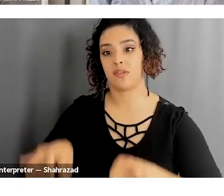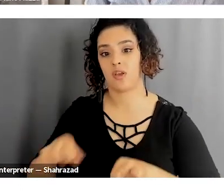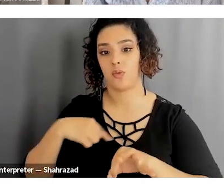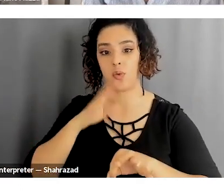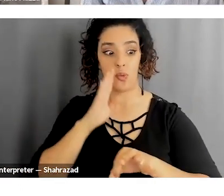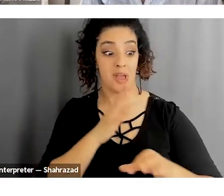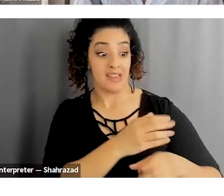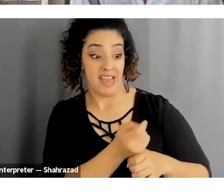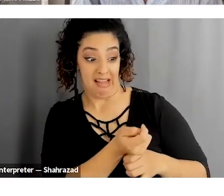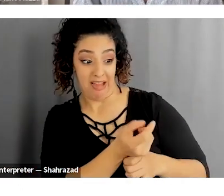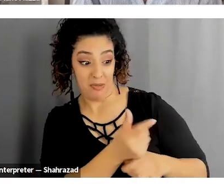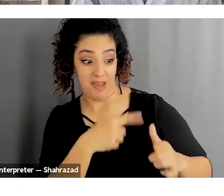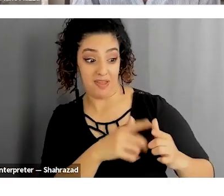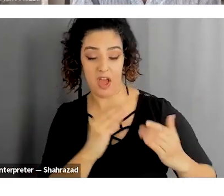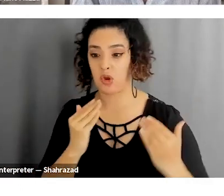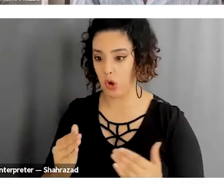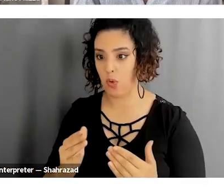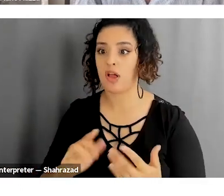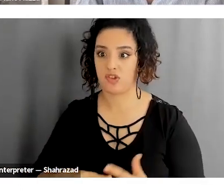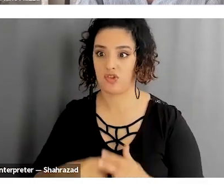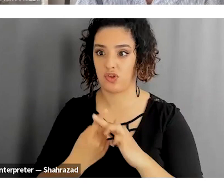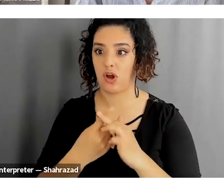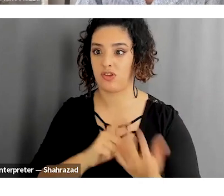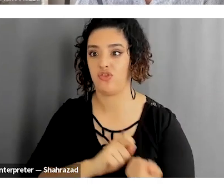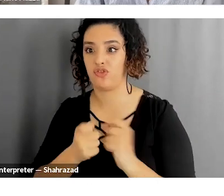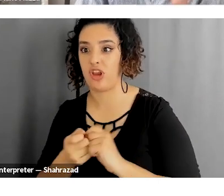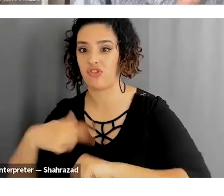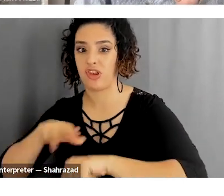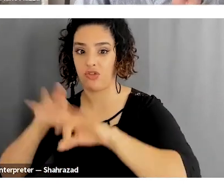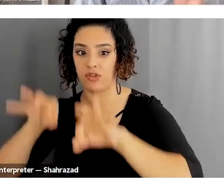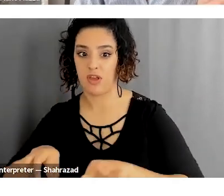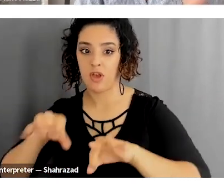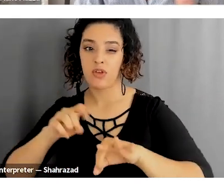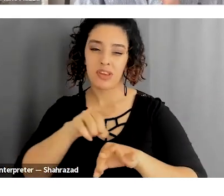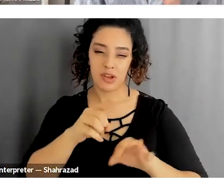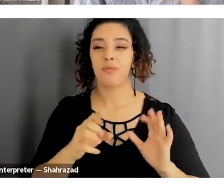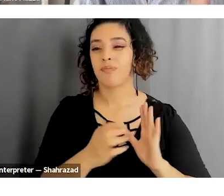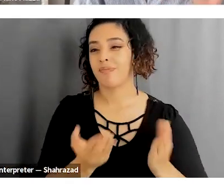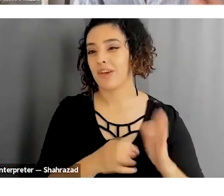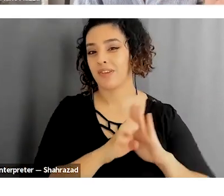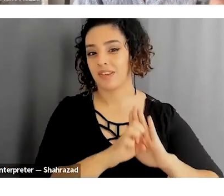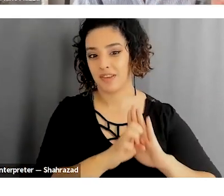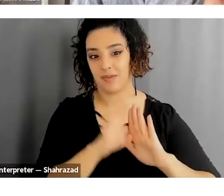and make it natural? So here's an example of me naturally dyeing within